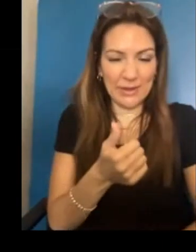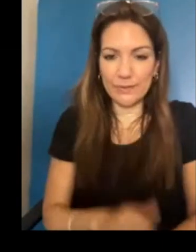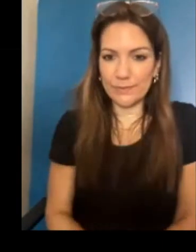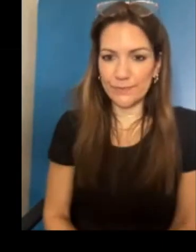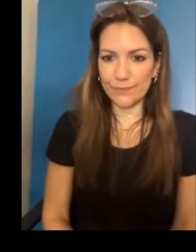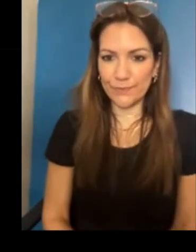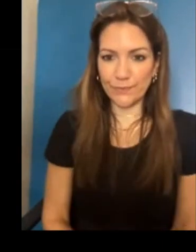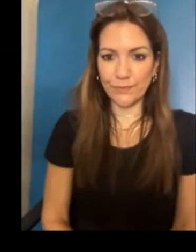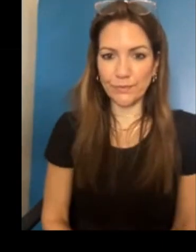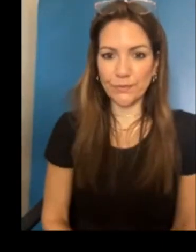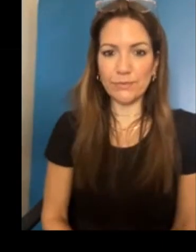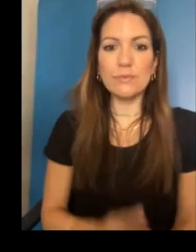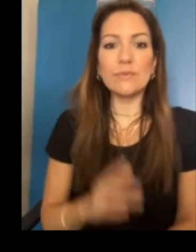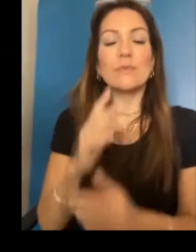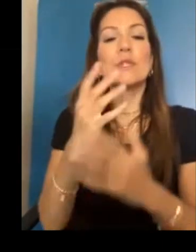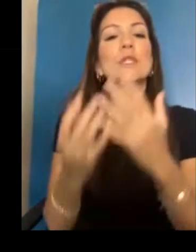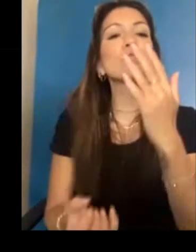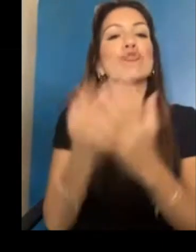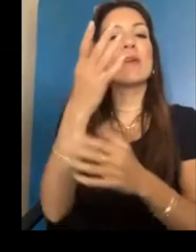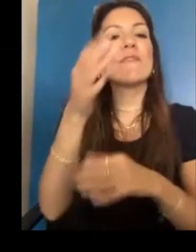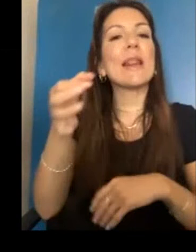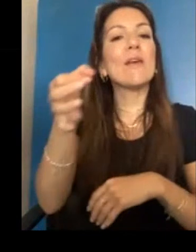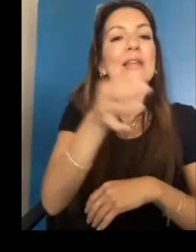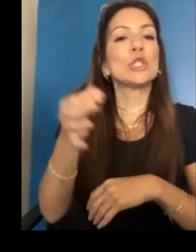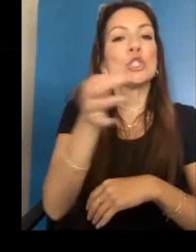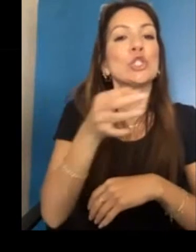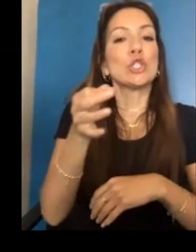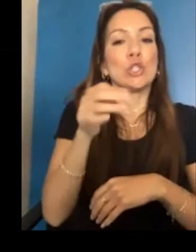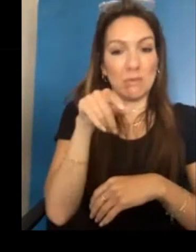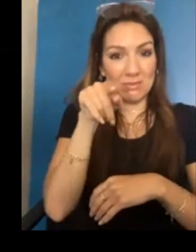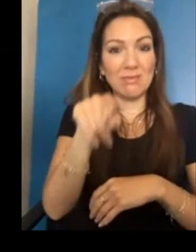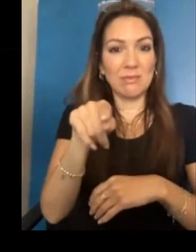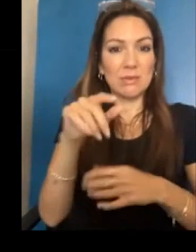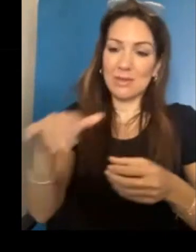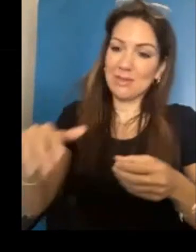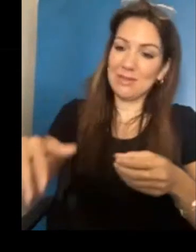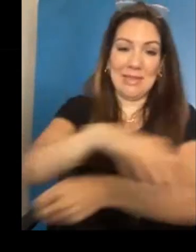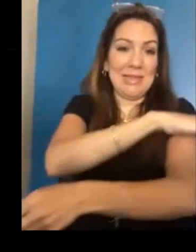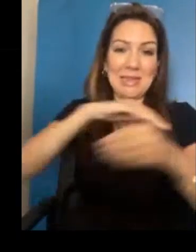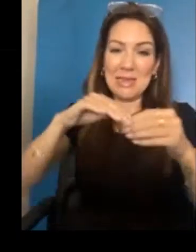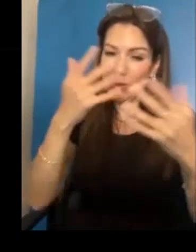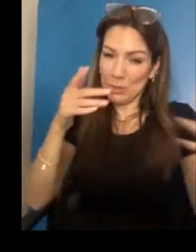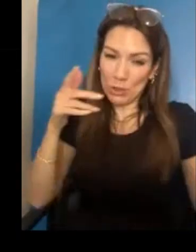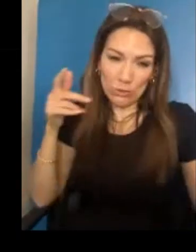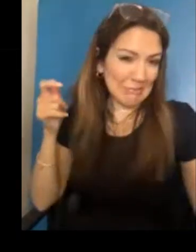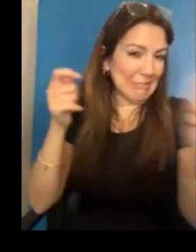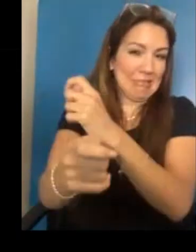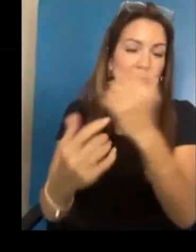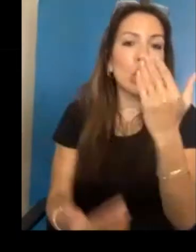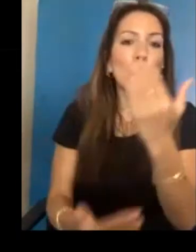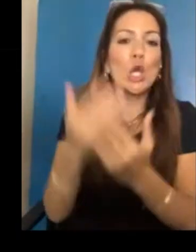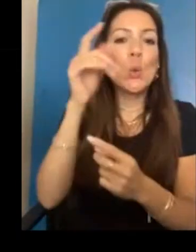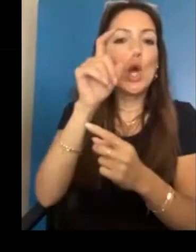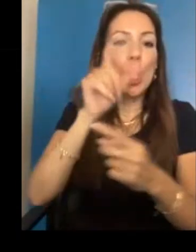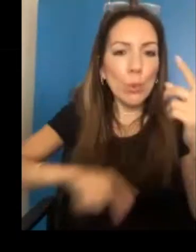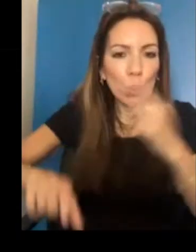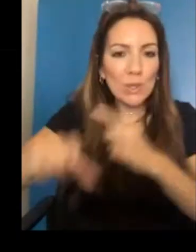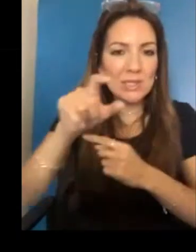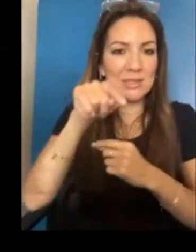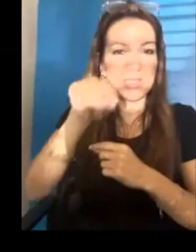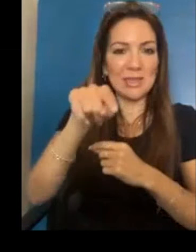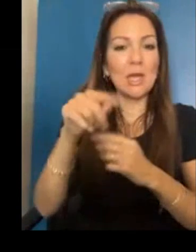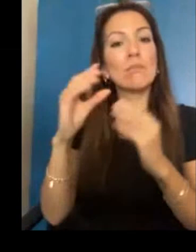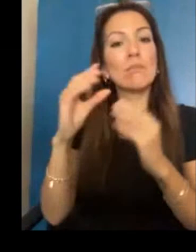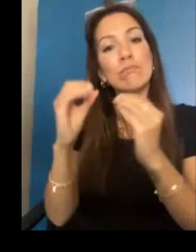about Springfield Village. I know we've touched on it, but the site is really being transformed into this new community that will have, as Bruce